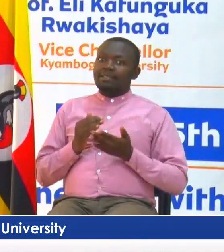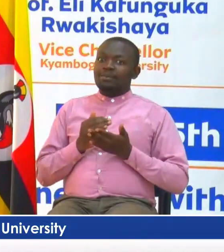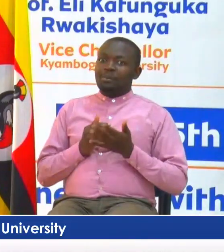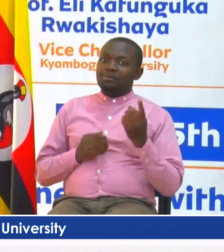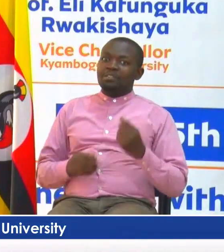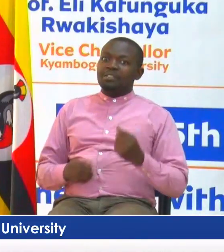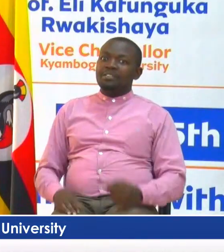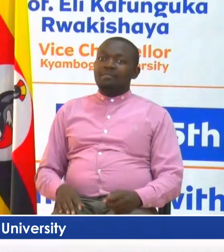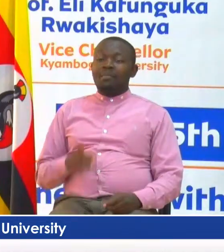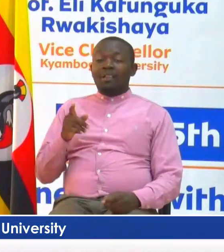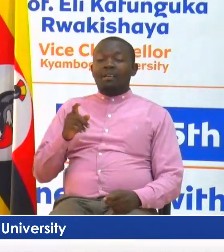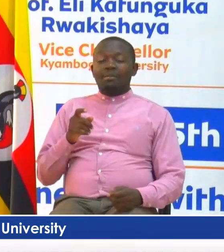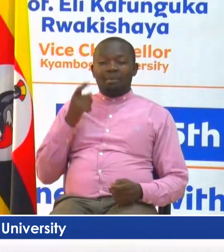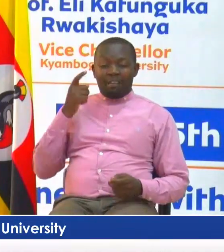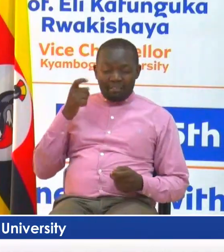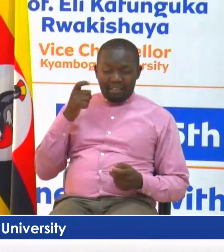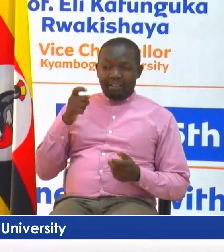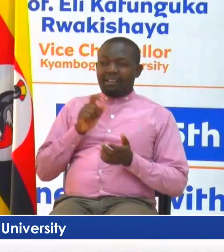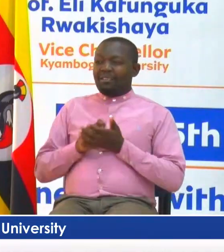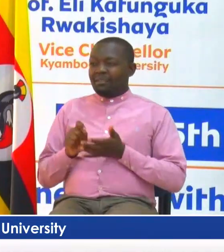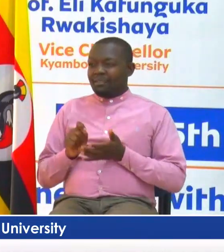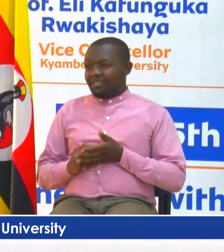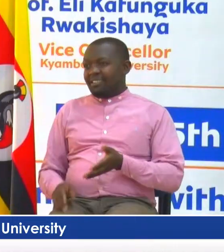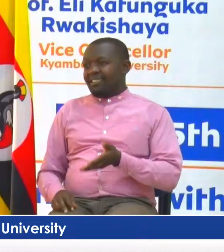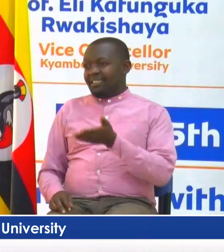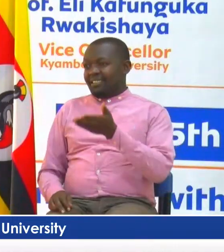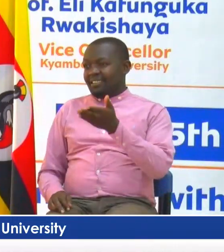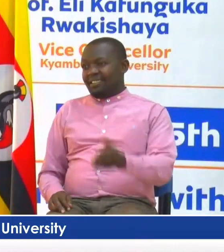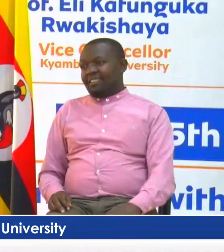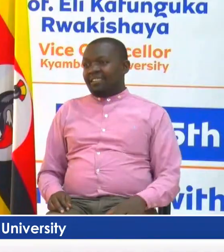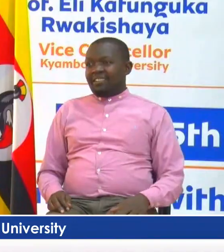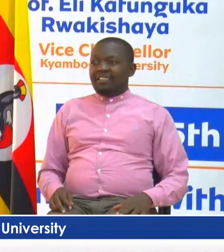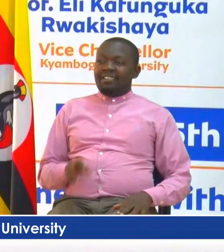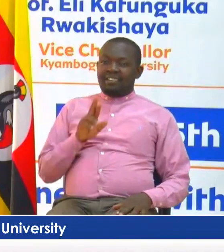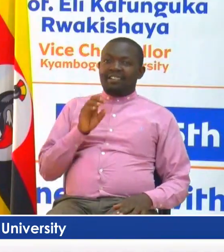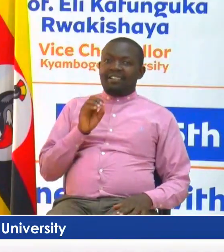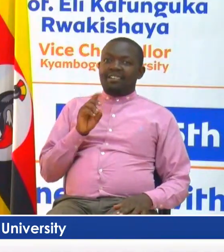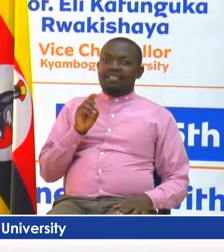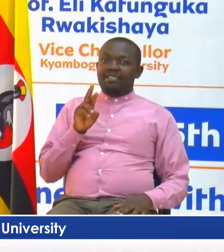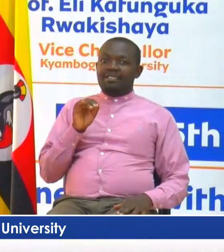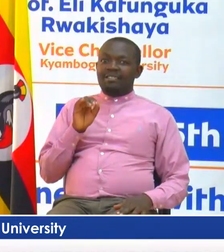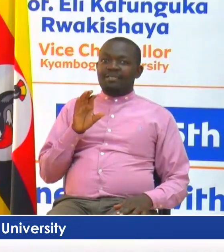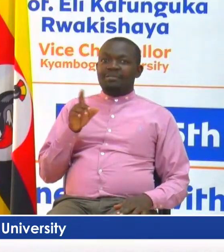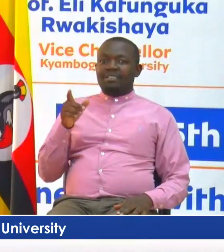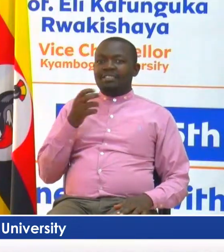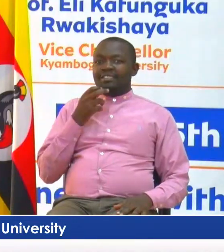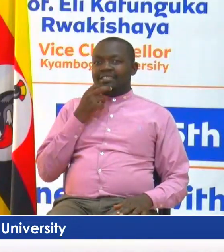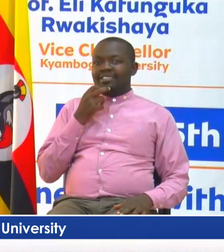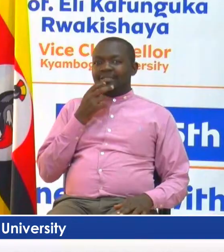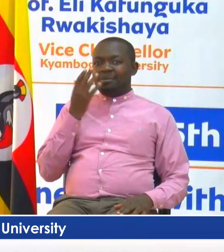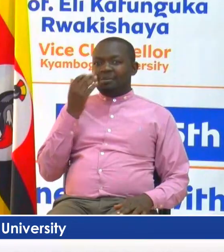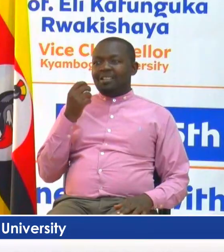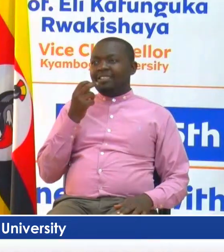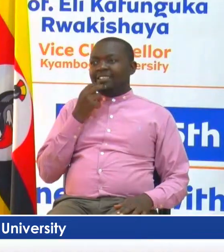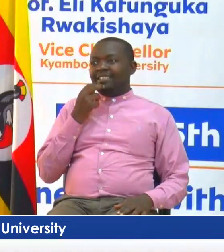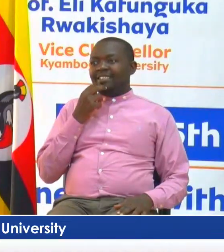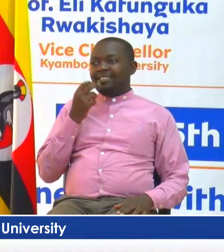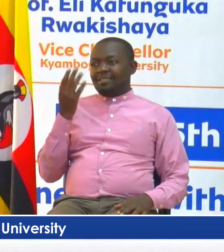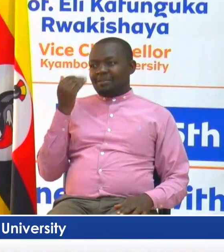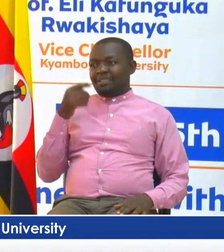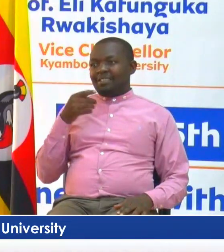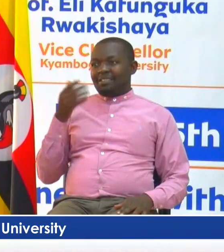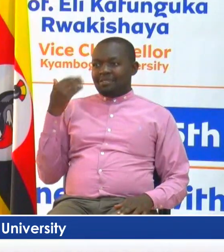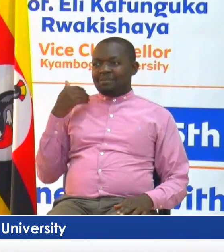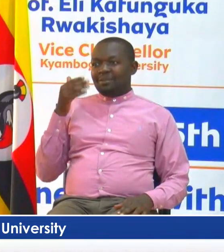You will think you're right. Roderick is laughing. I'm also laughing back to him because we know he